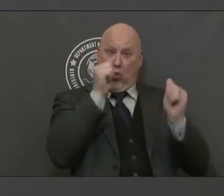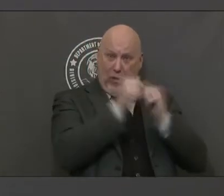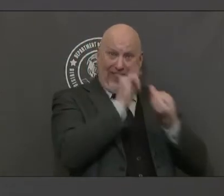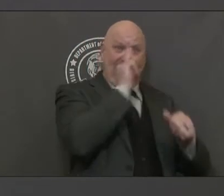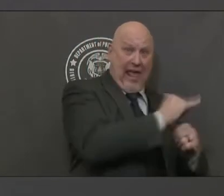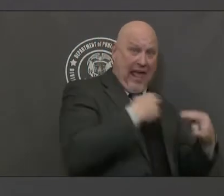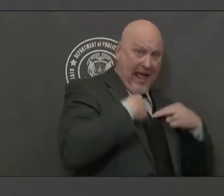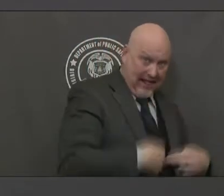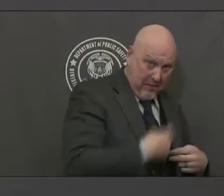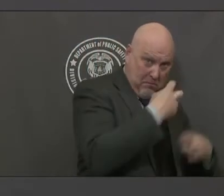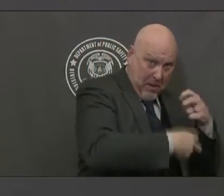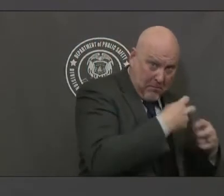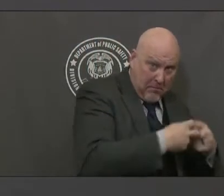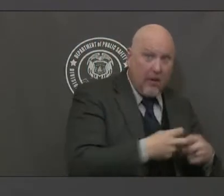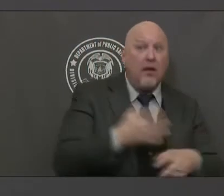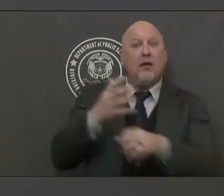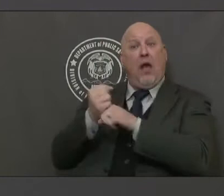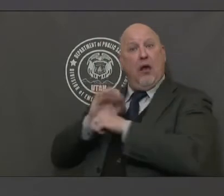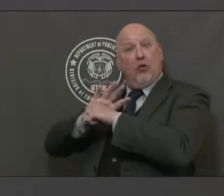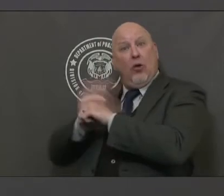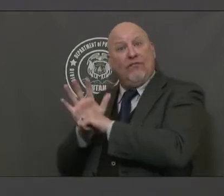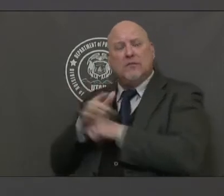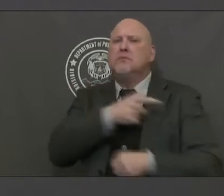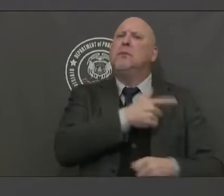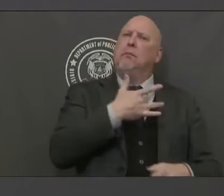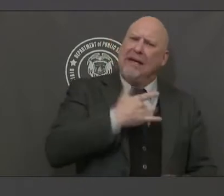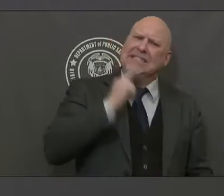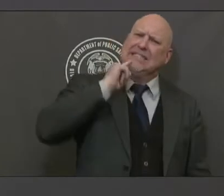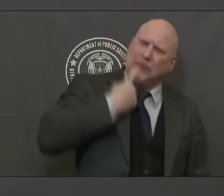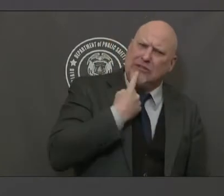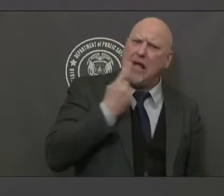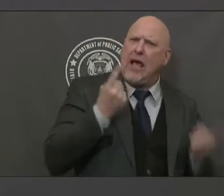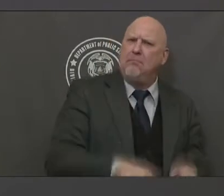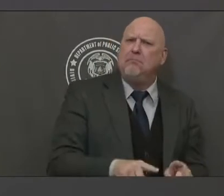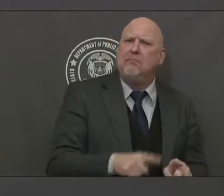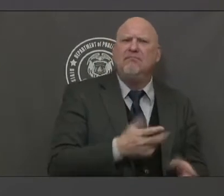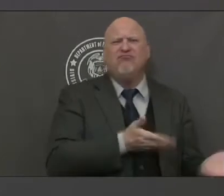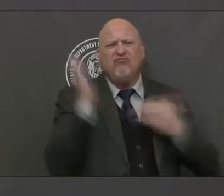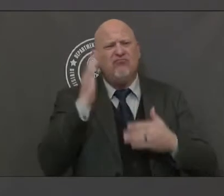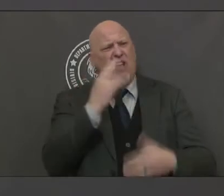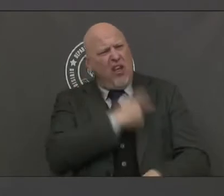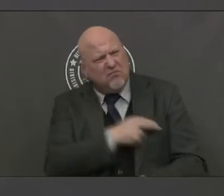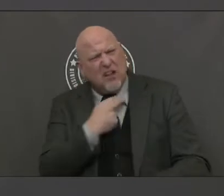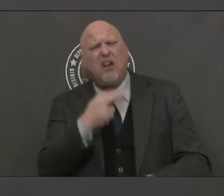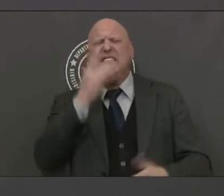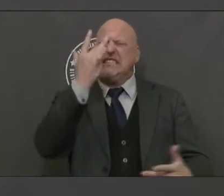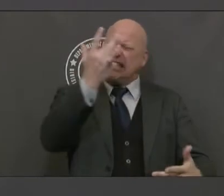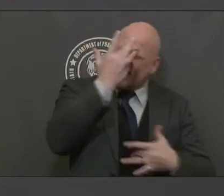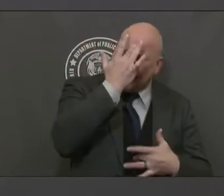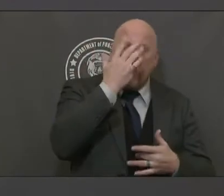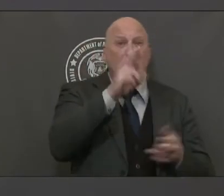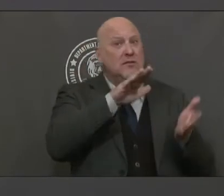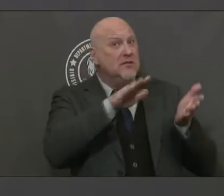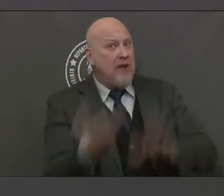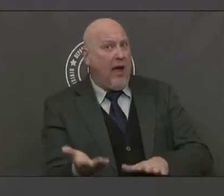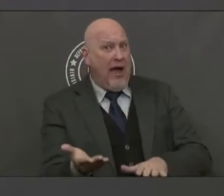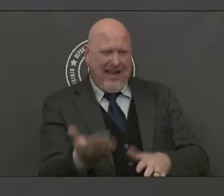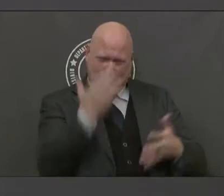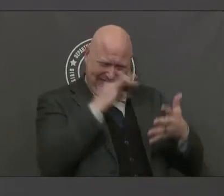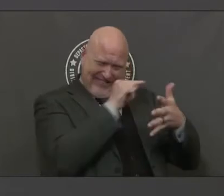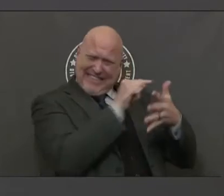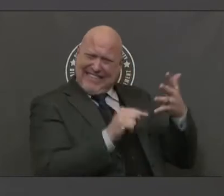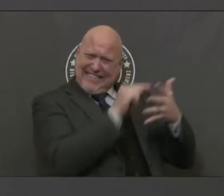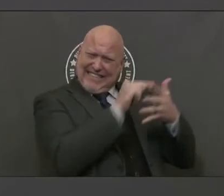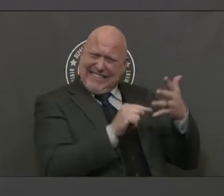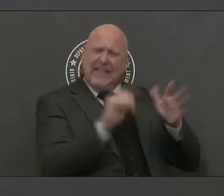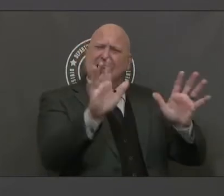or even worse, dying. So you can look yourself in the mirror, you can sleep well at night by knowing that you didn't cheat the system, that you were willing